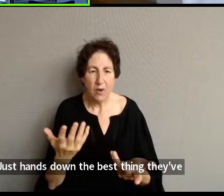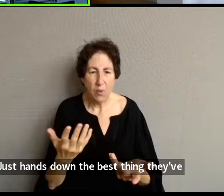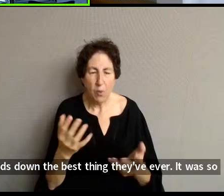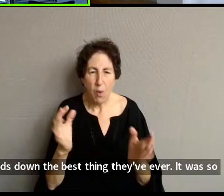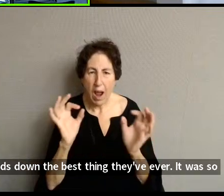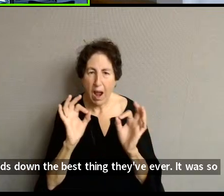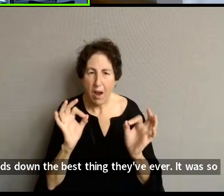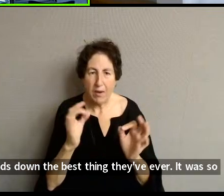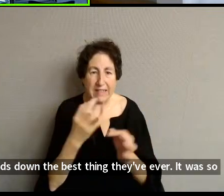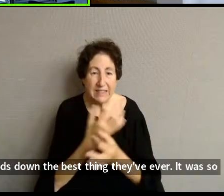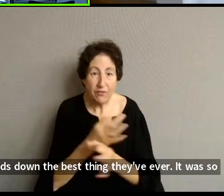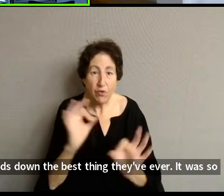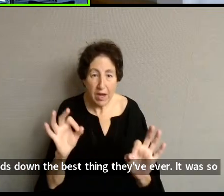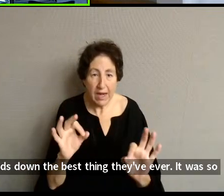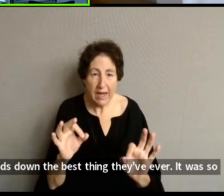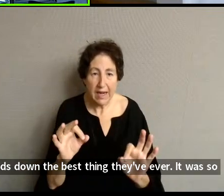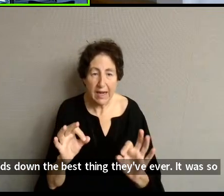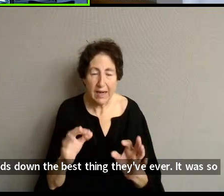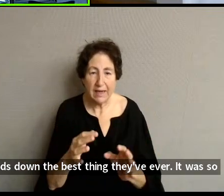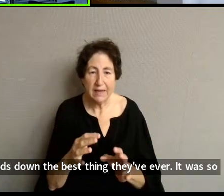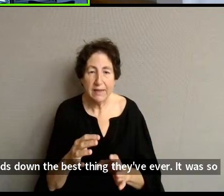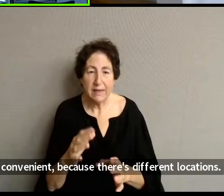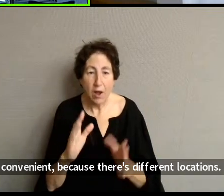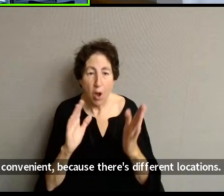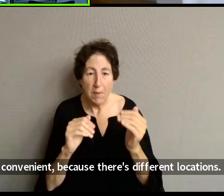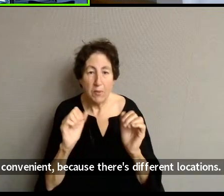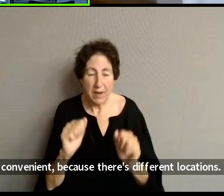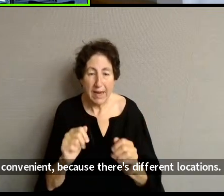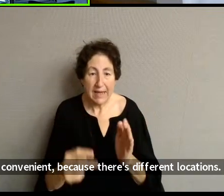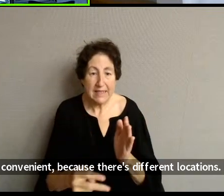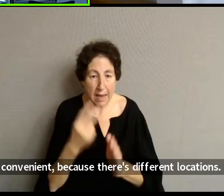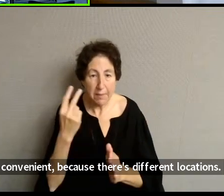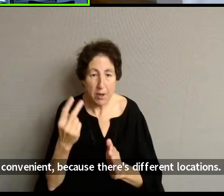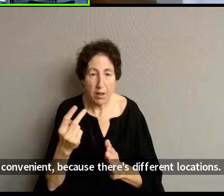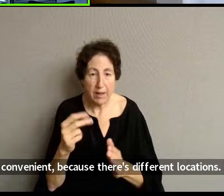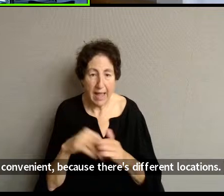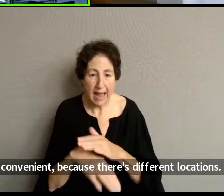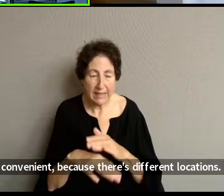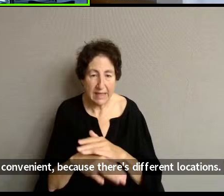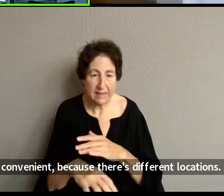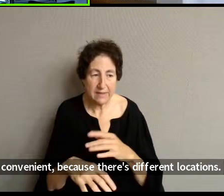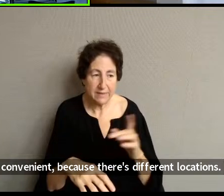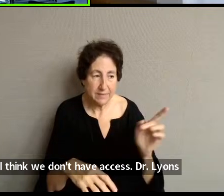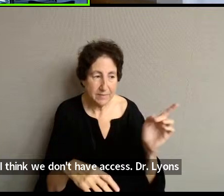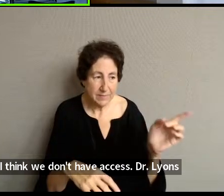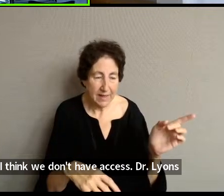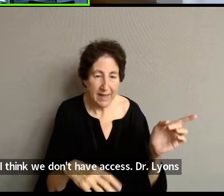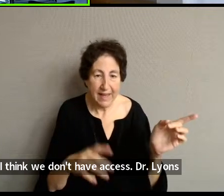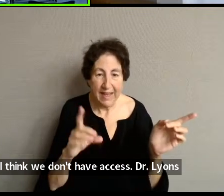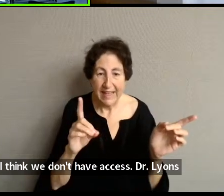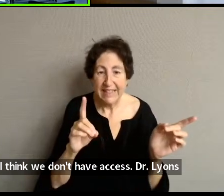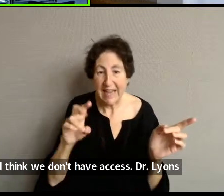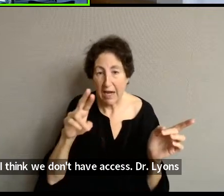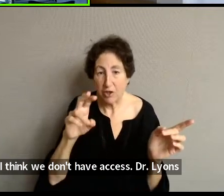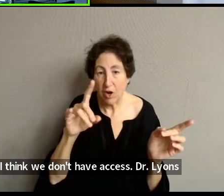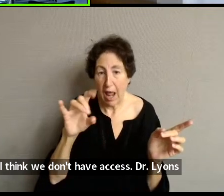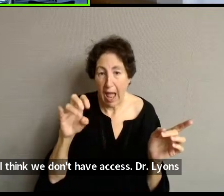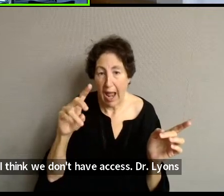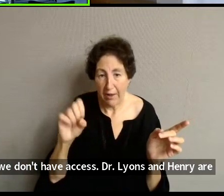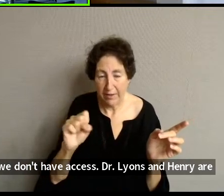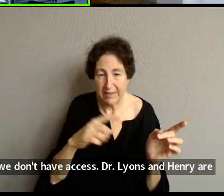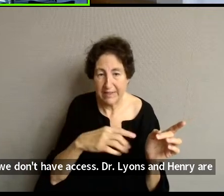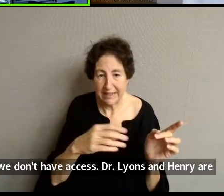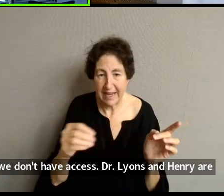different locations. Yes. I think Hoping we can Dr. double Lyles, access. Dr. Lyles and Jen Henry are probably the two biggest spokespersons for